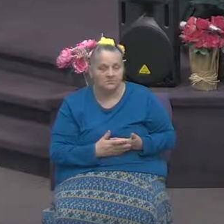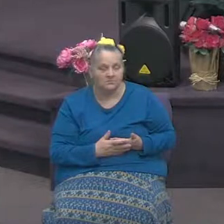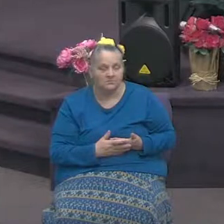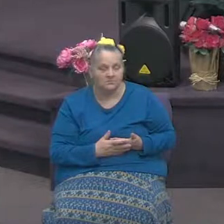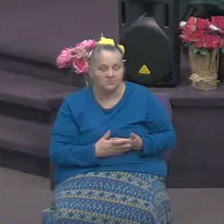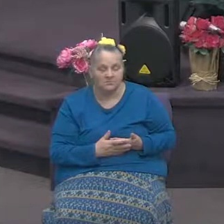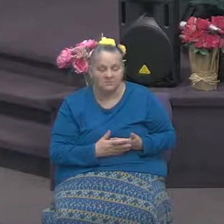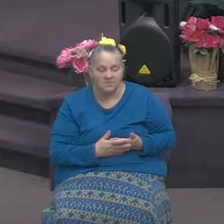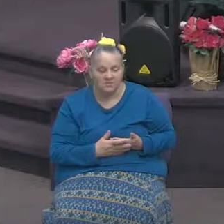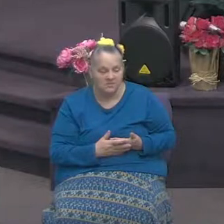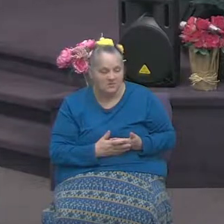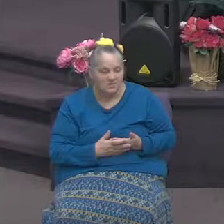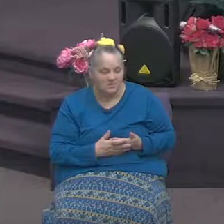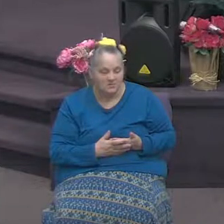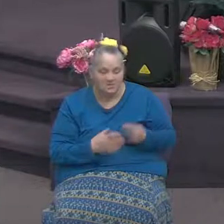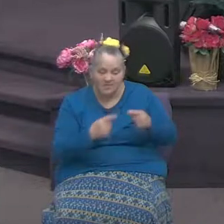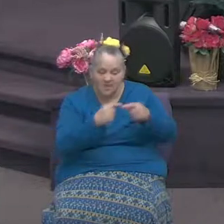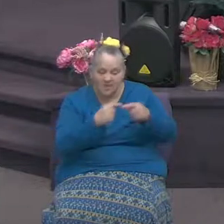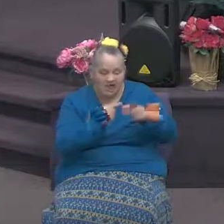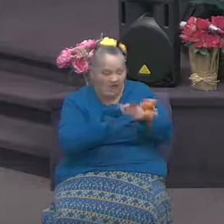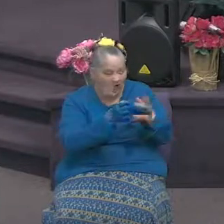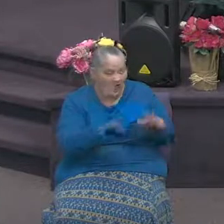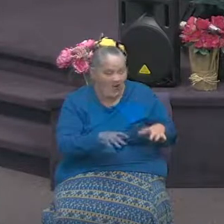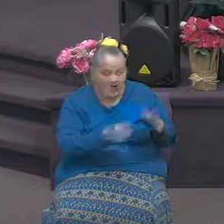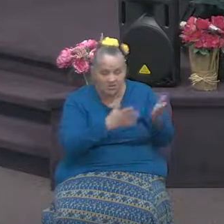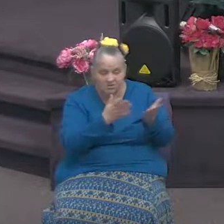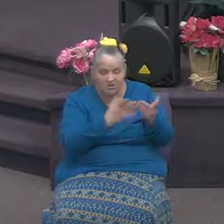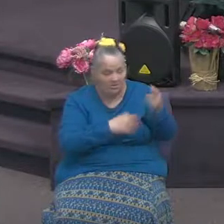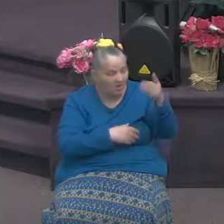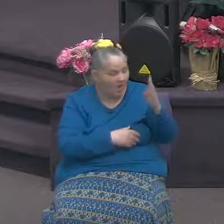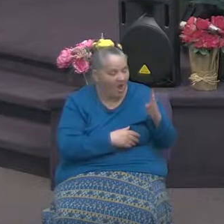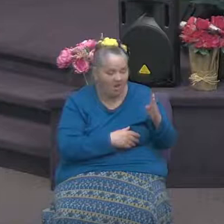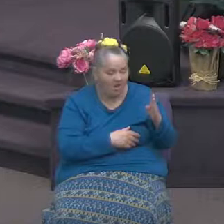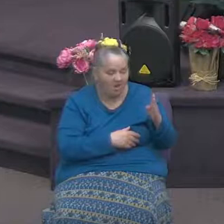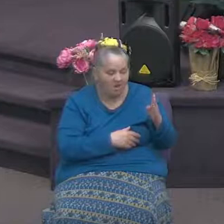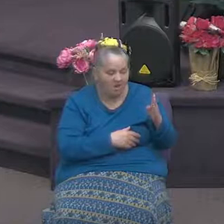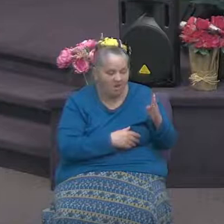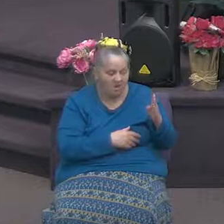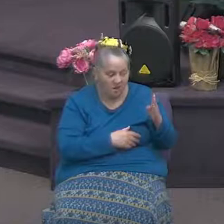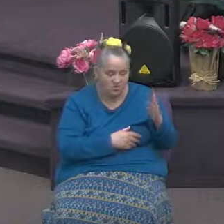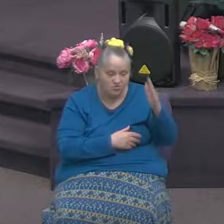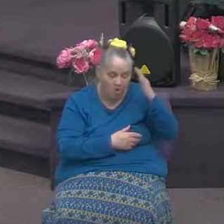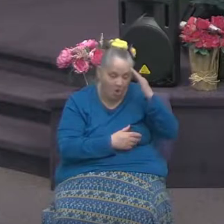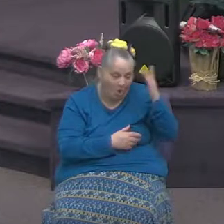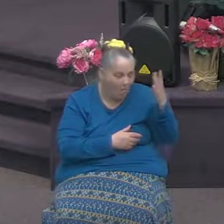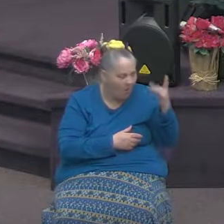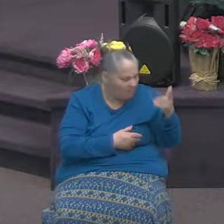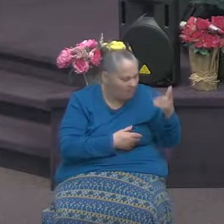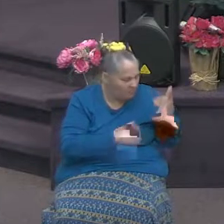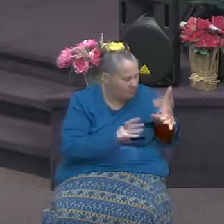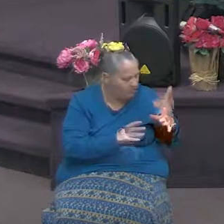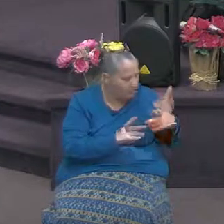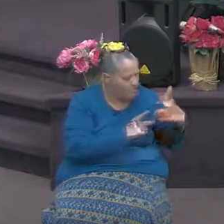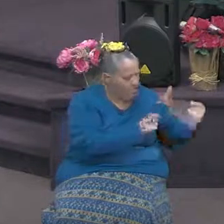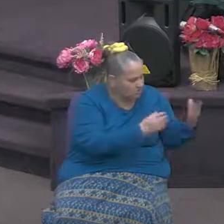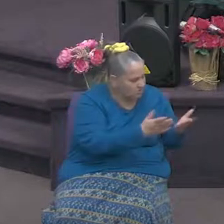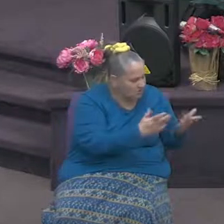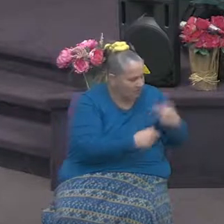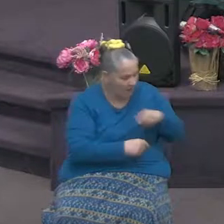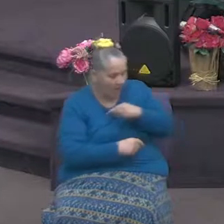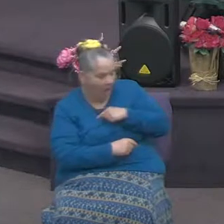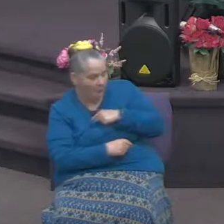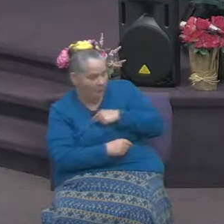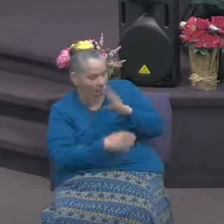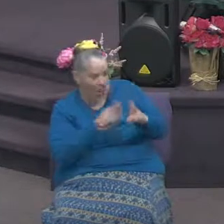He does not want you to serve God. Do you not notice they said, why did we let them leave from serving us?